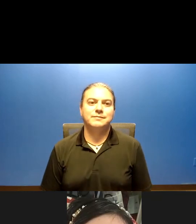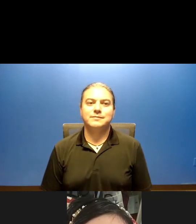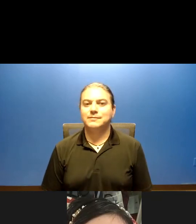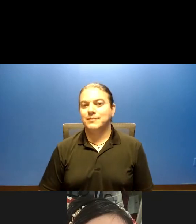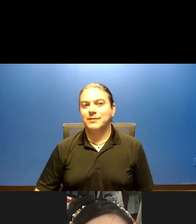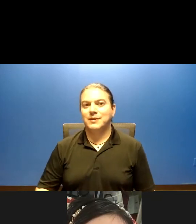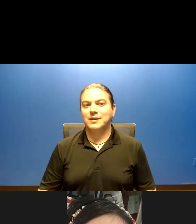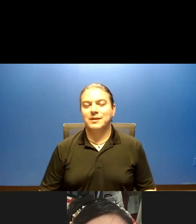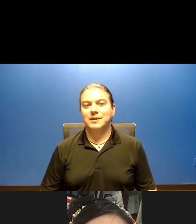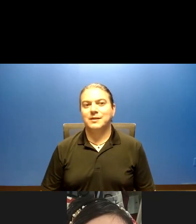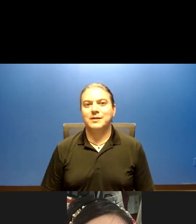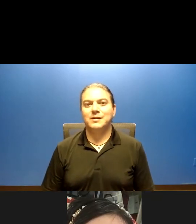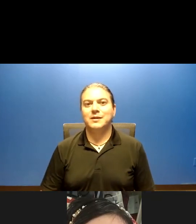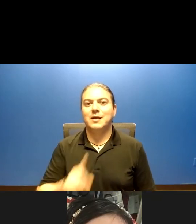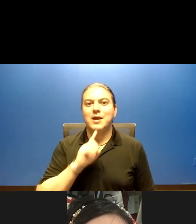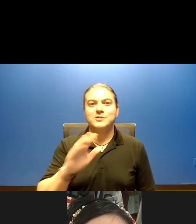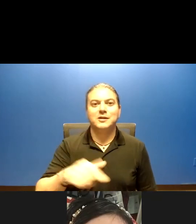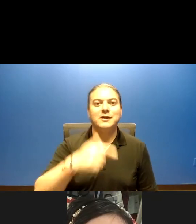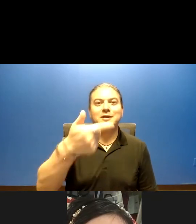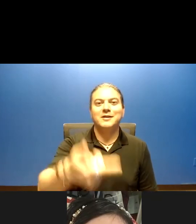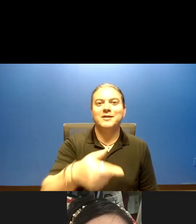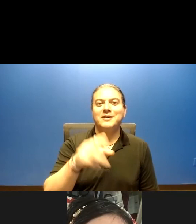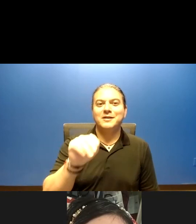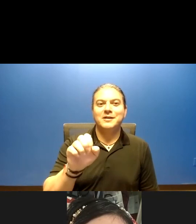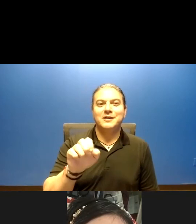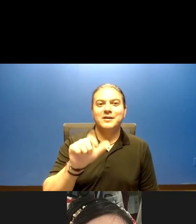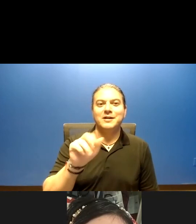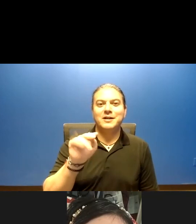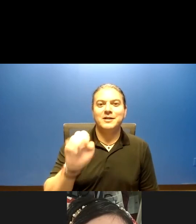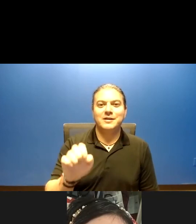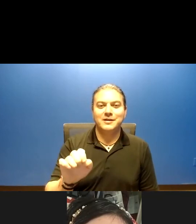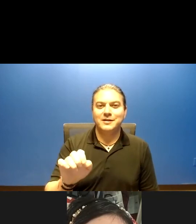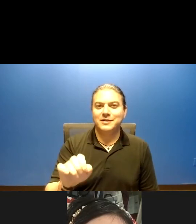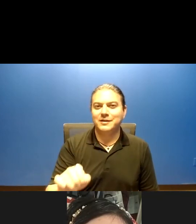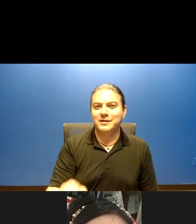Actually, it was going to be Melanie. Yep, Jane passed it along to me.